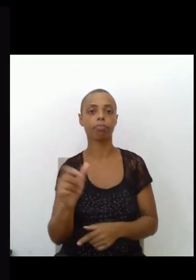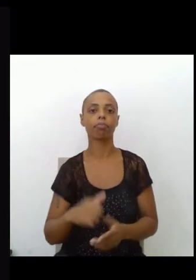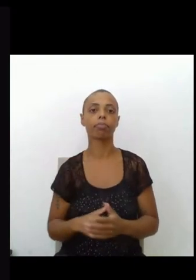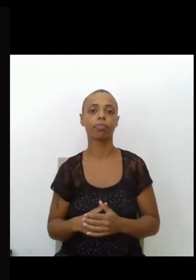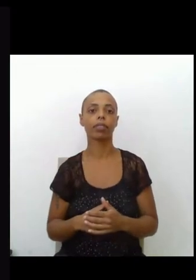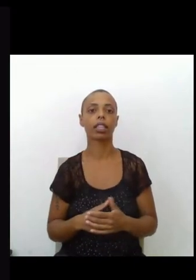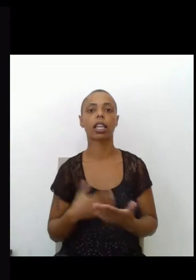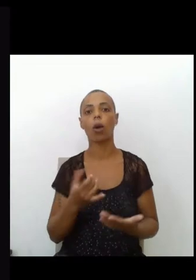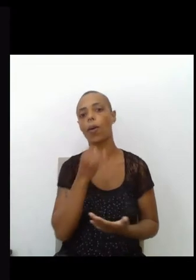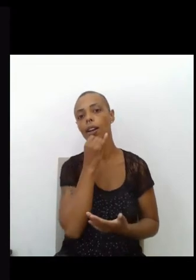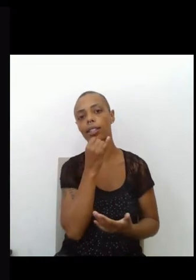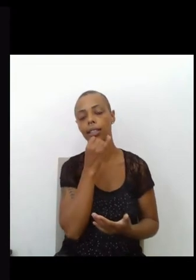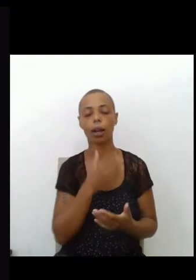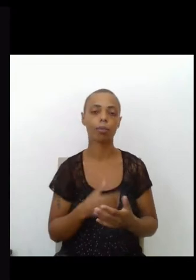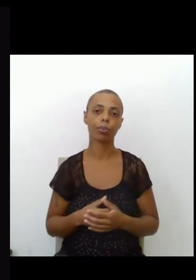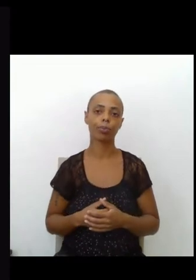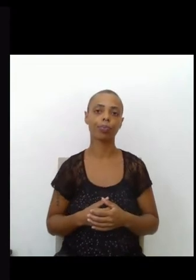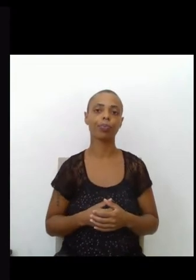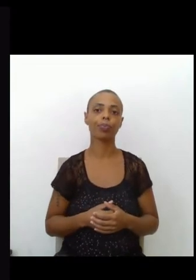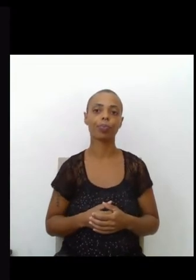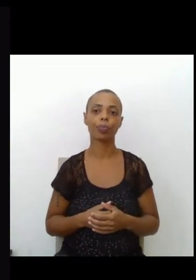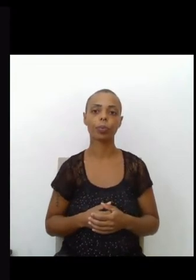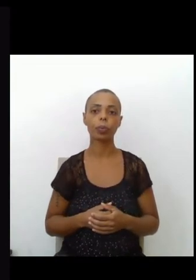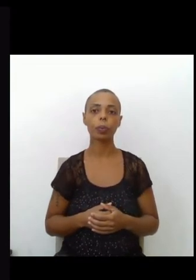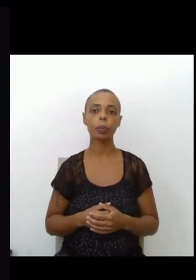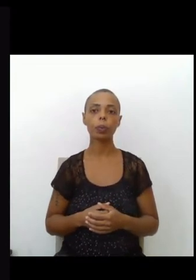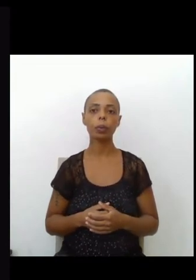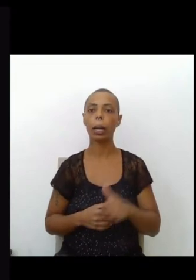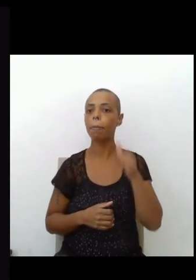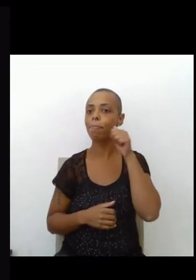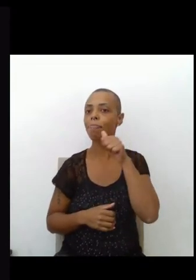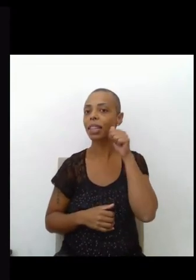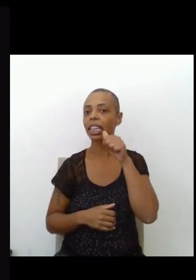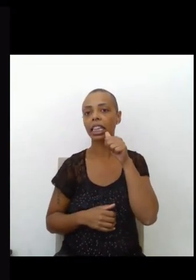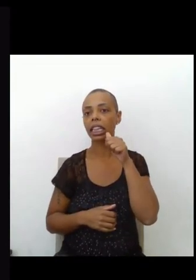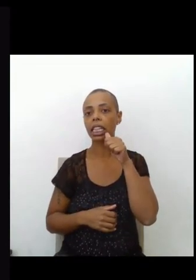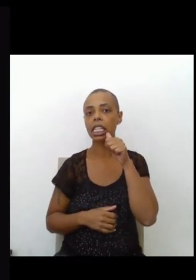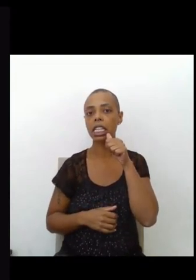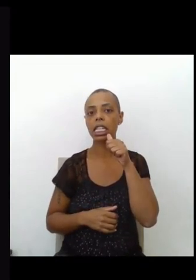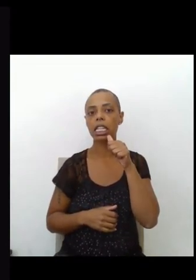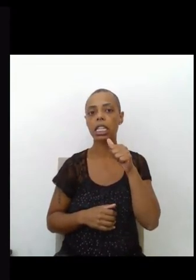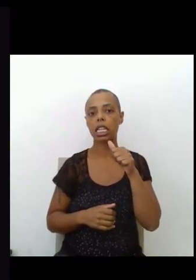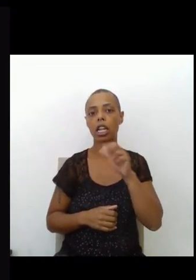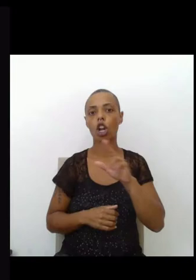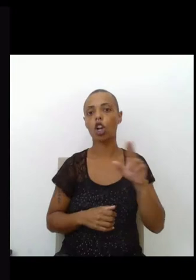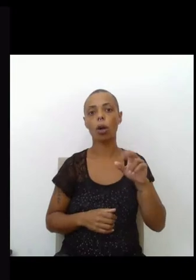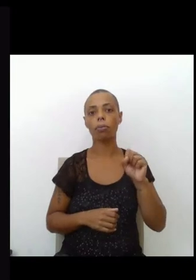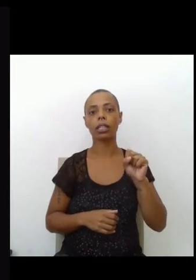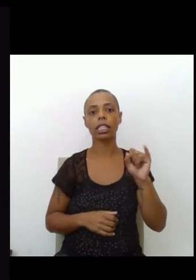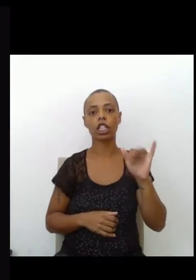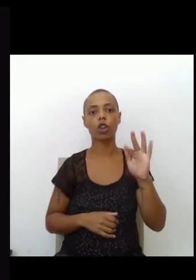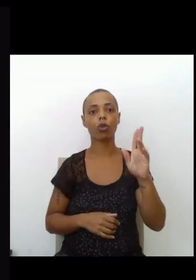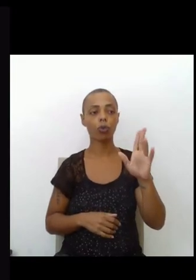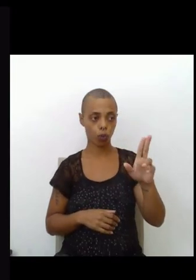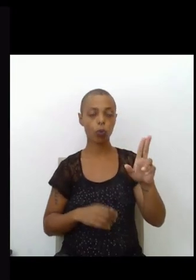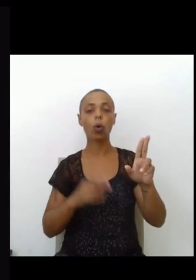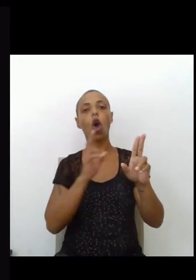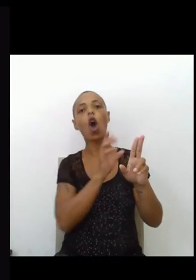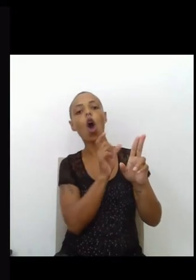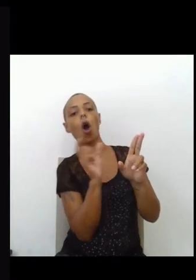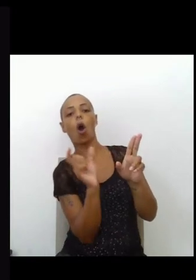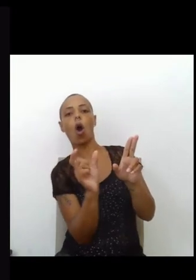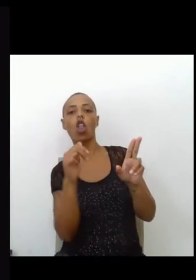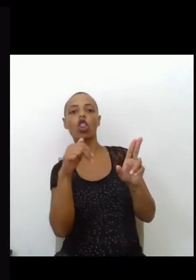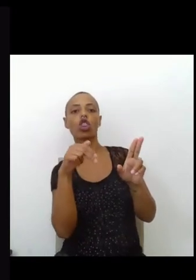girl's name a girl would be named nosipo with the prefix no meaning a gift